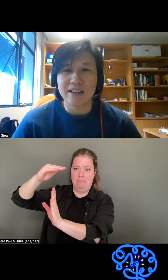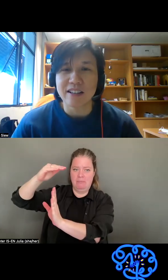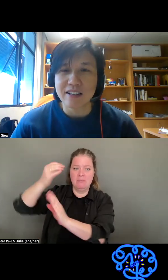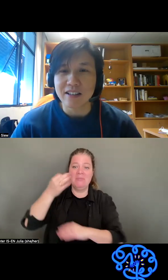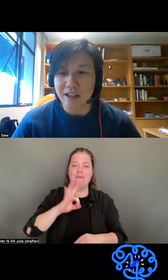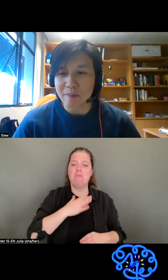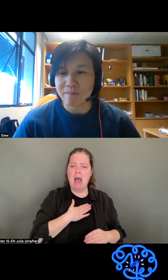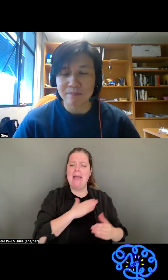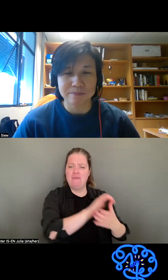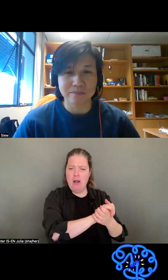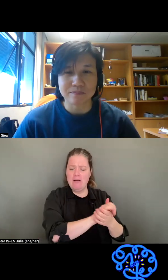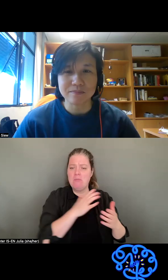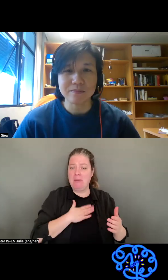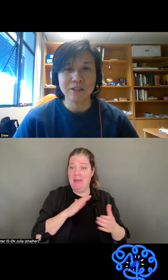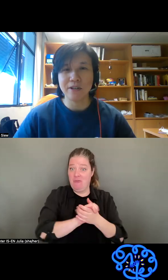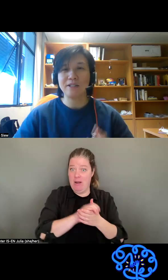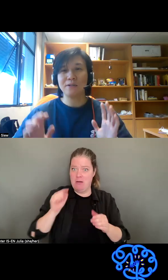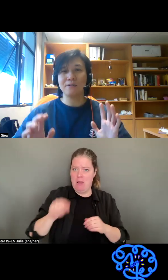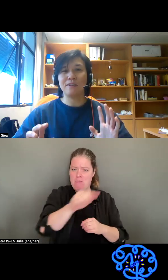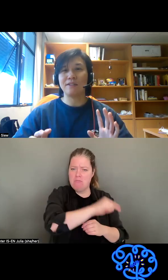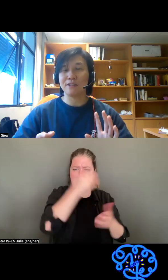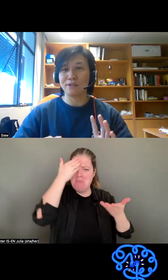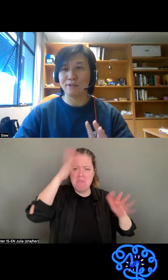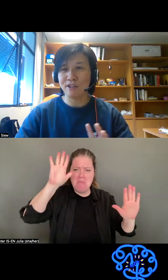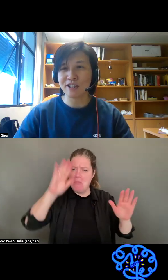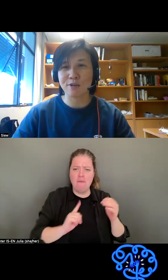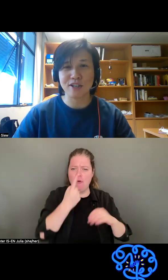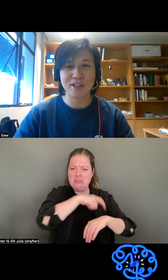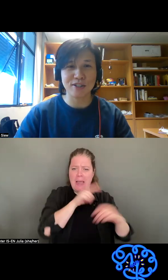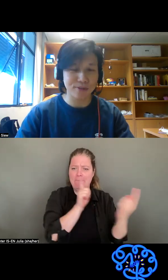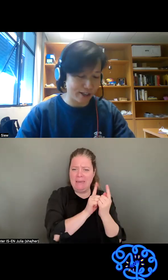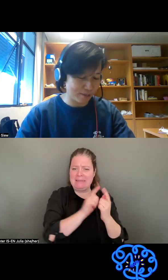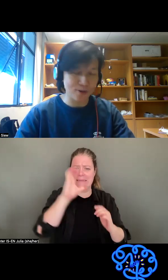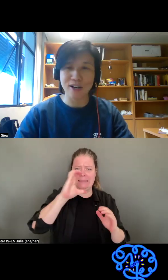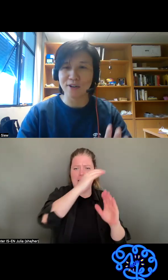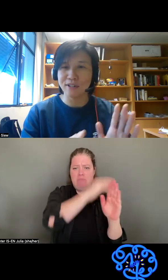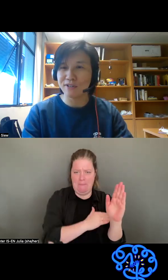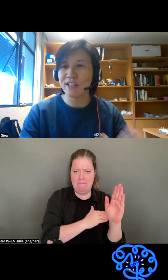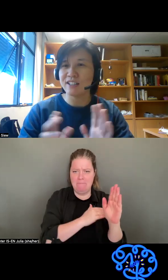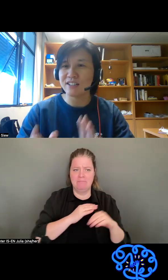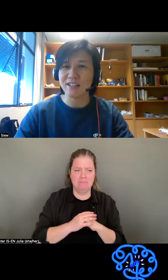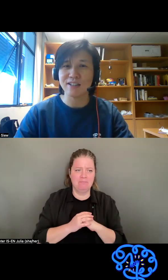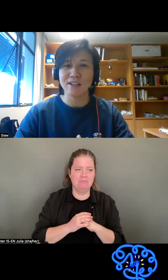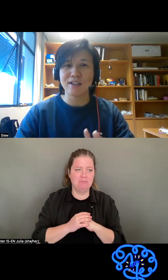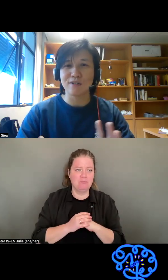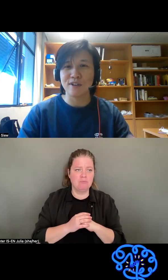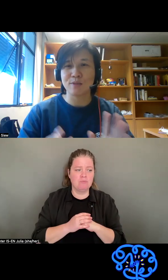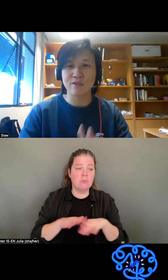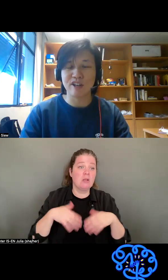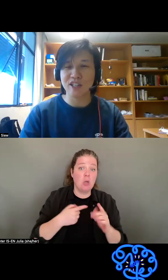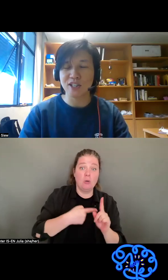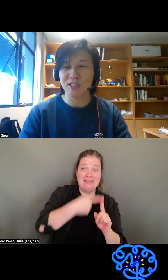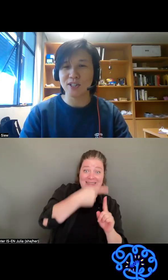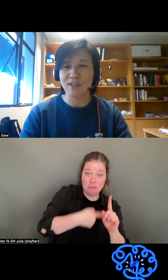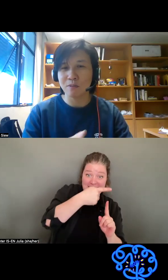Okay. Um, okay, so the research question is to explore how degree and C affects